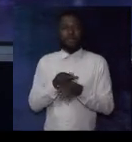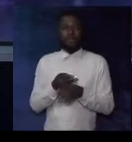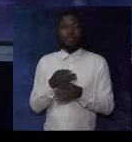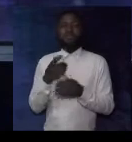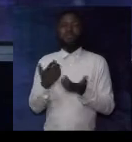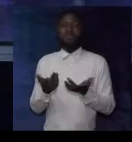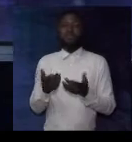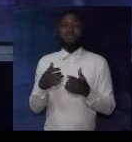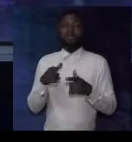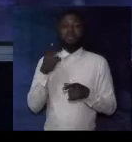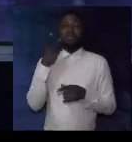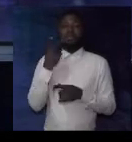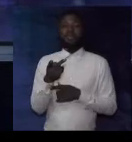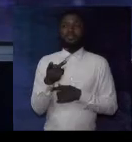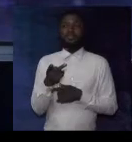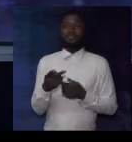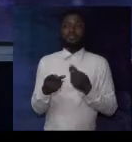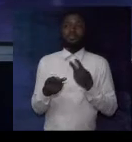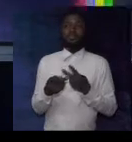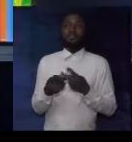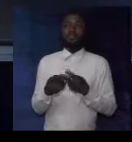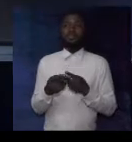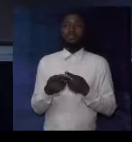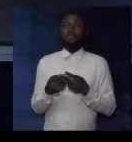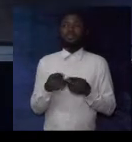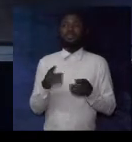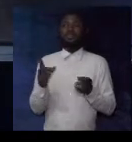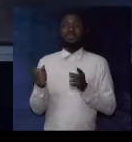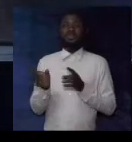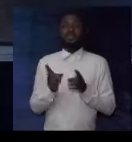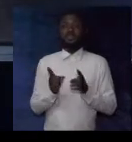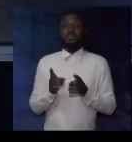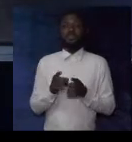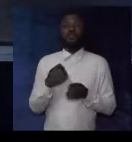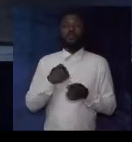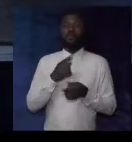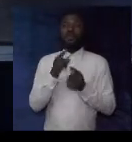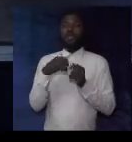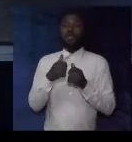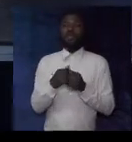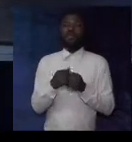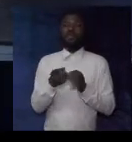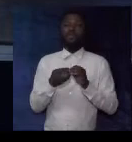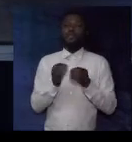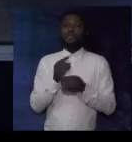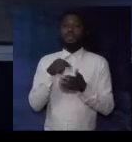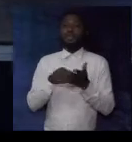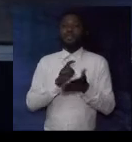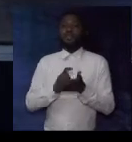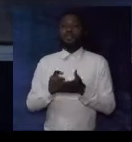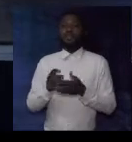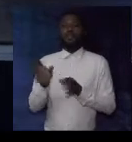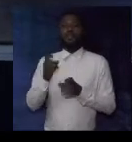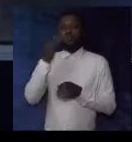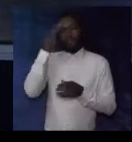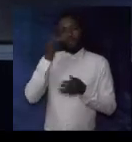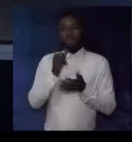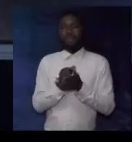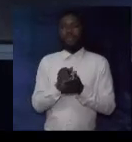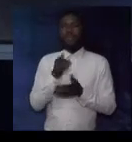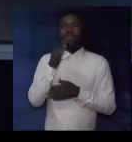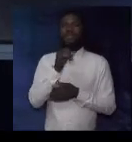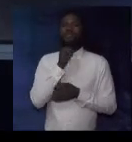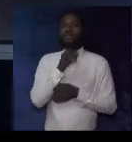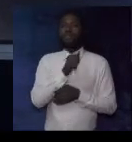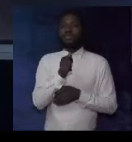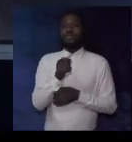So what does Ongwagbaji have for us today? Let's unveil it. Now, we are talking about numbers this week. Now, do you